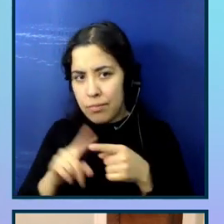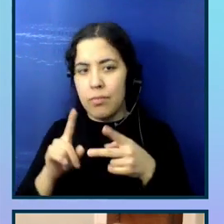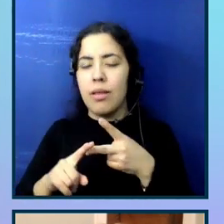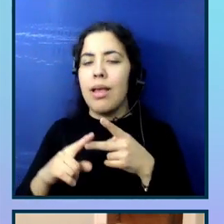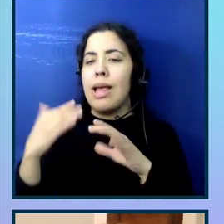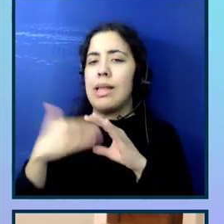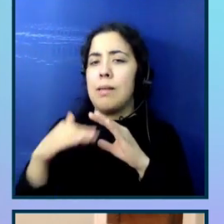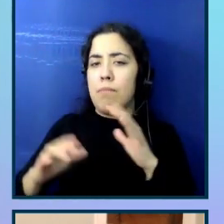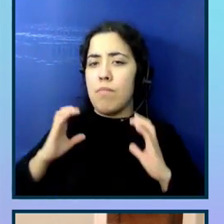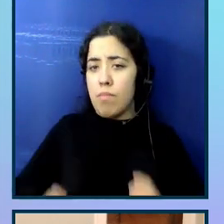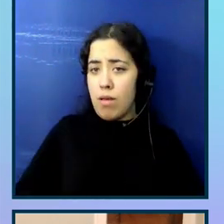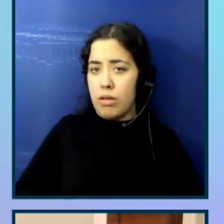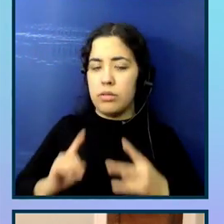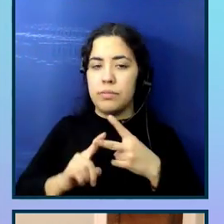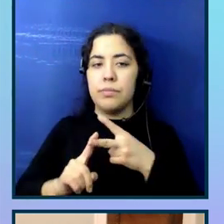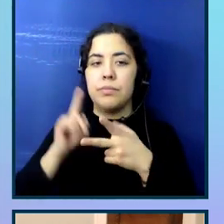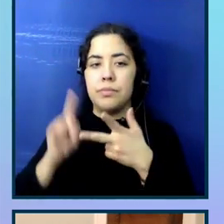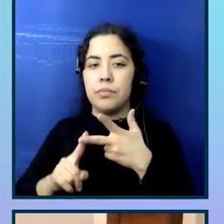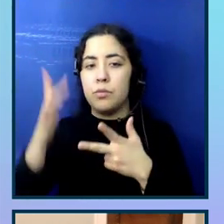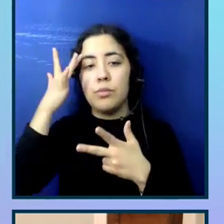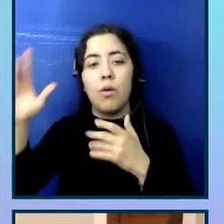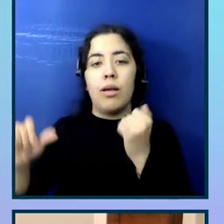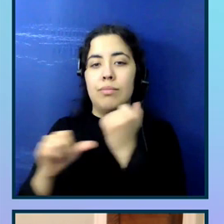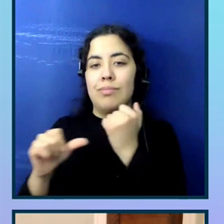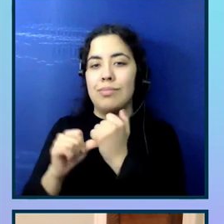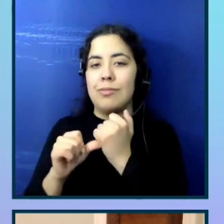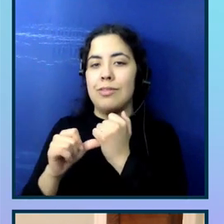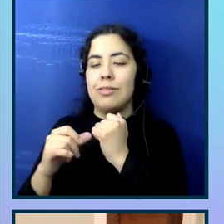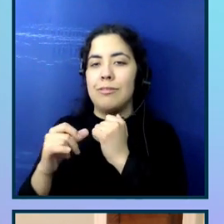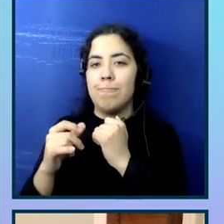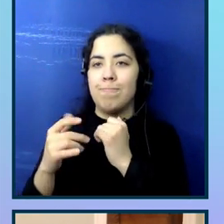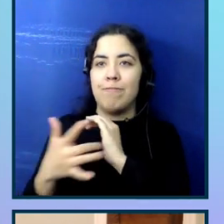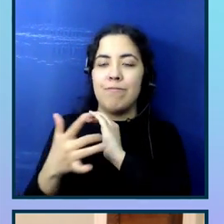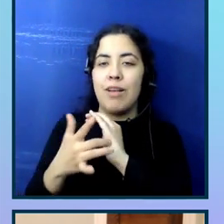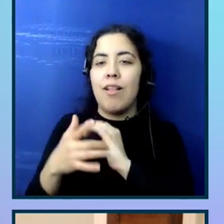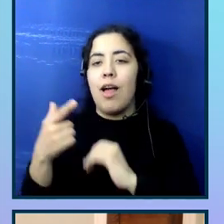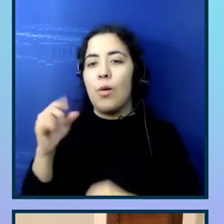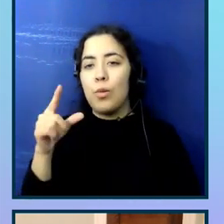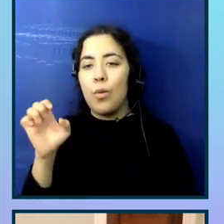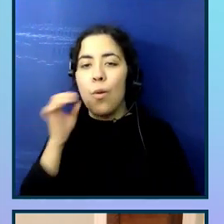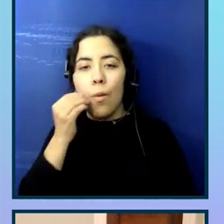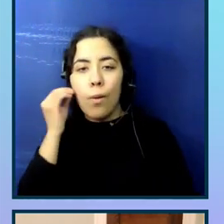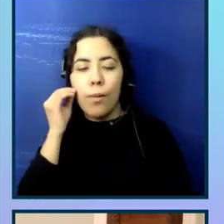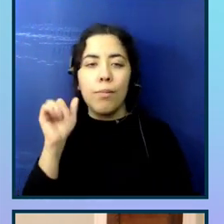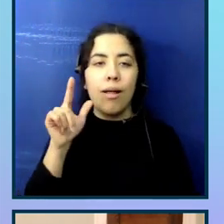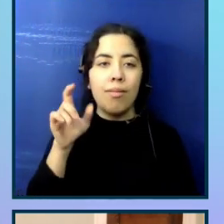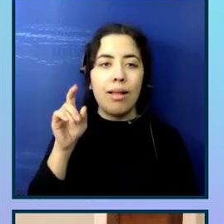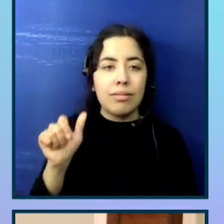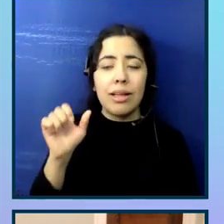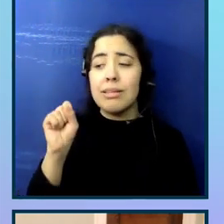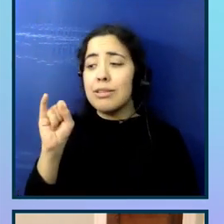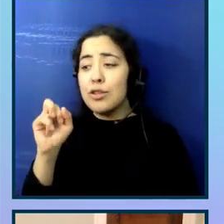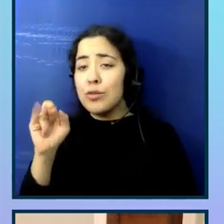clients. Even smart assistant devices like Google Home or Alexa or Siri, or